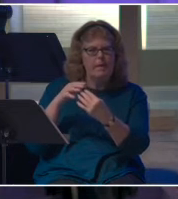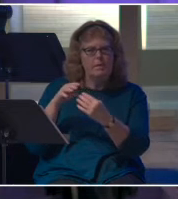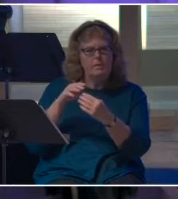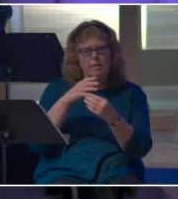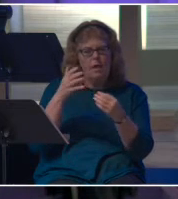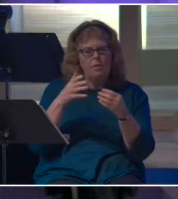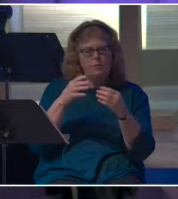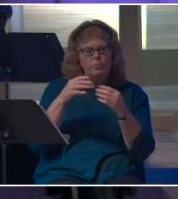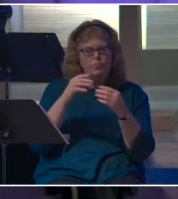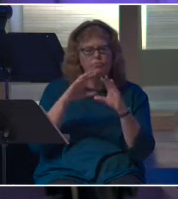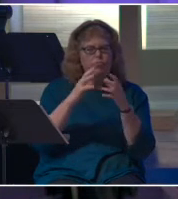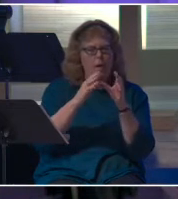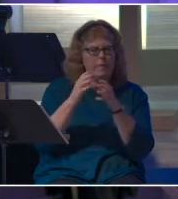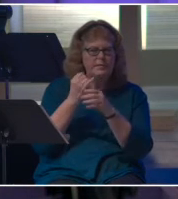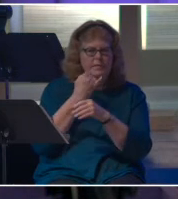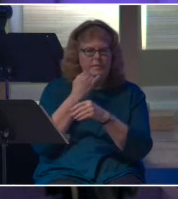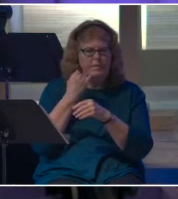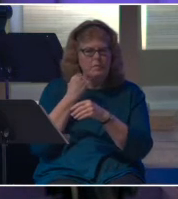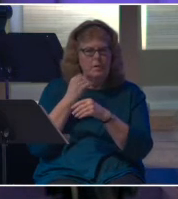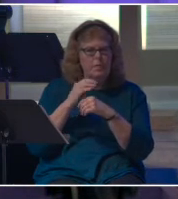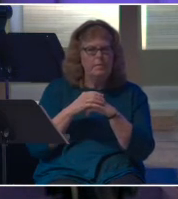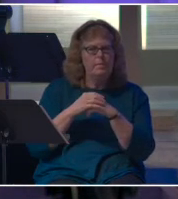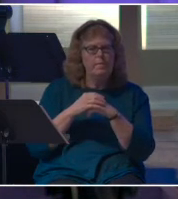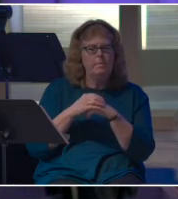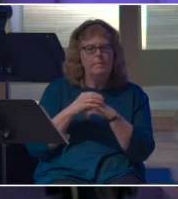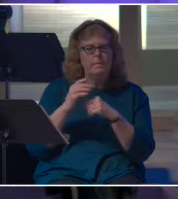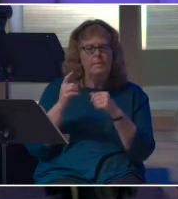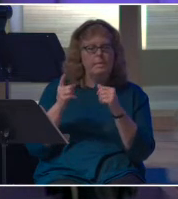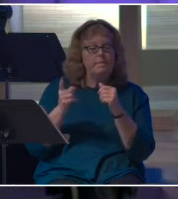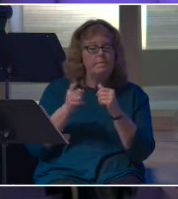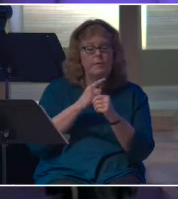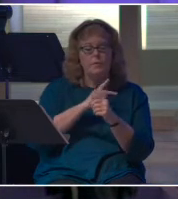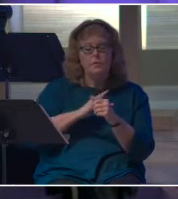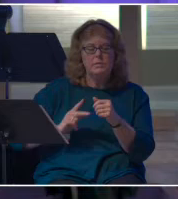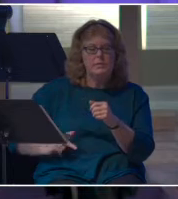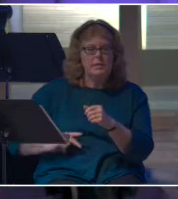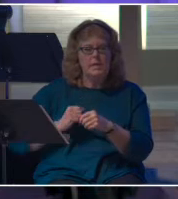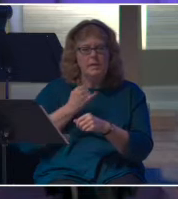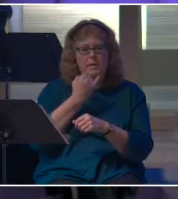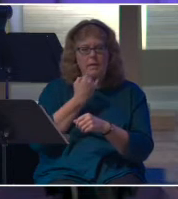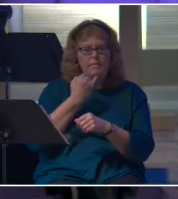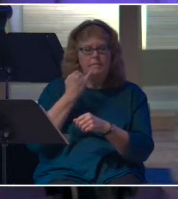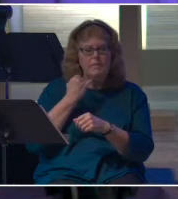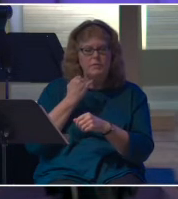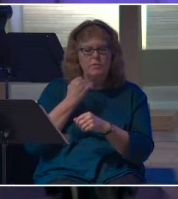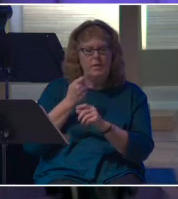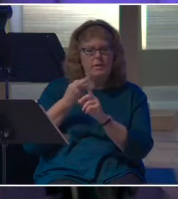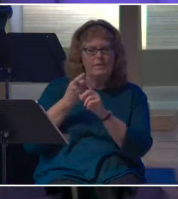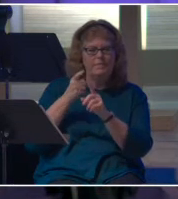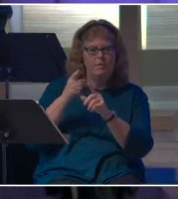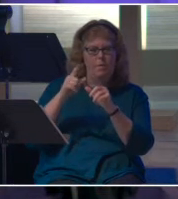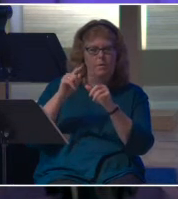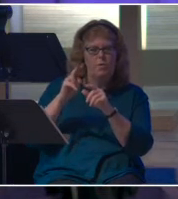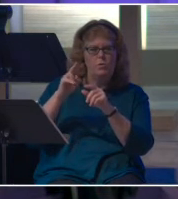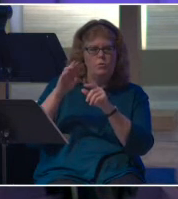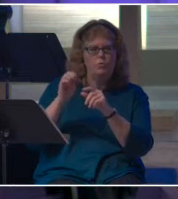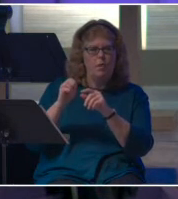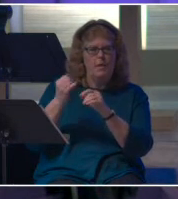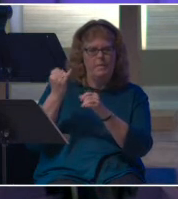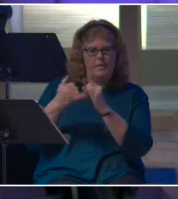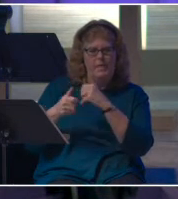Israel. So the first king of Israel is coming from this tribe that the last time it's mentioned in